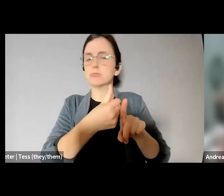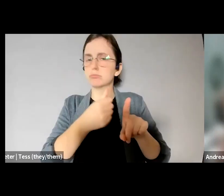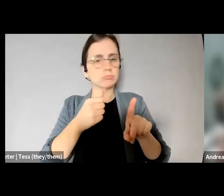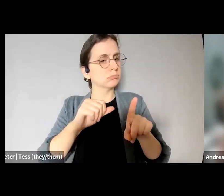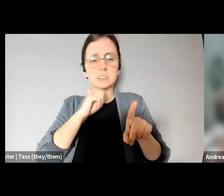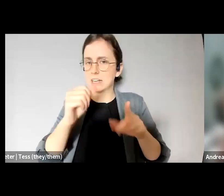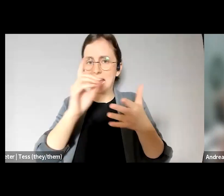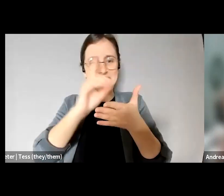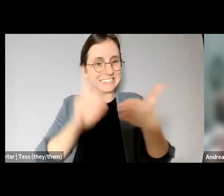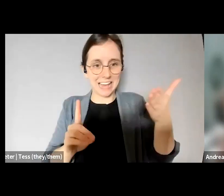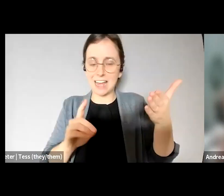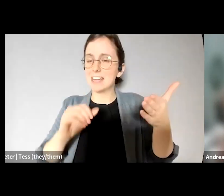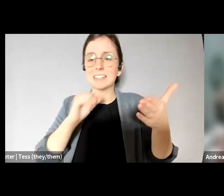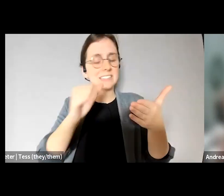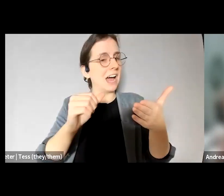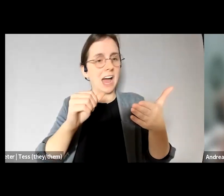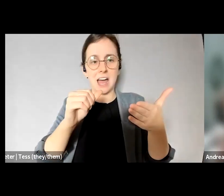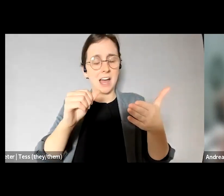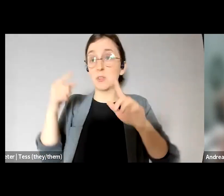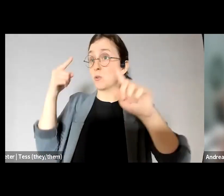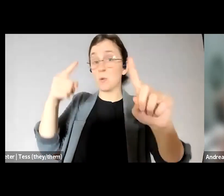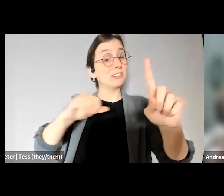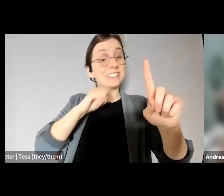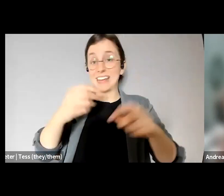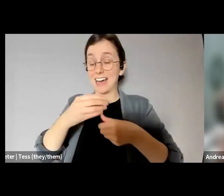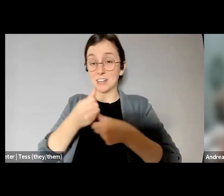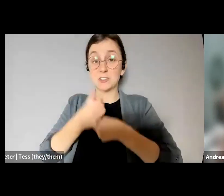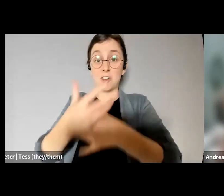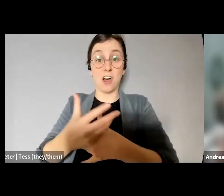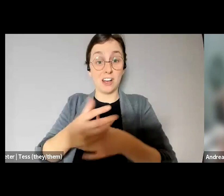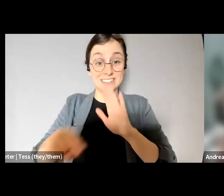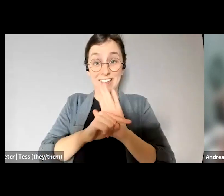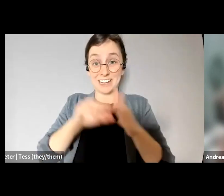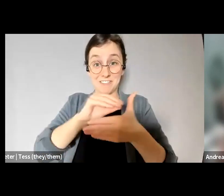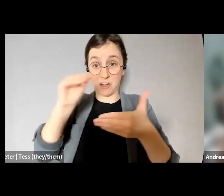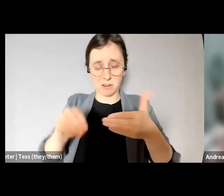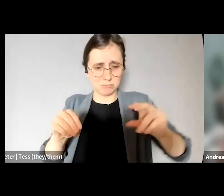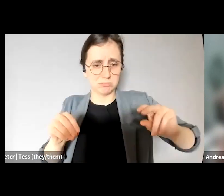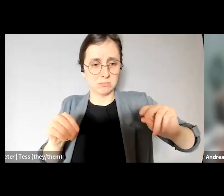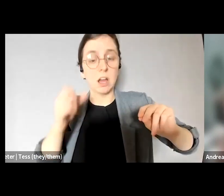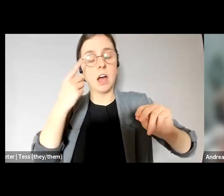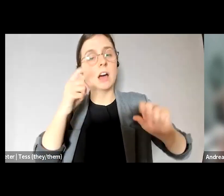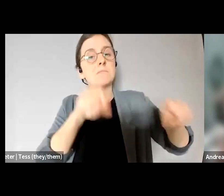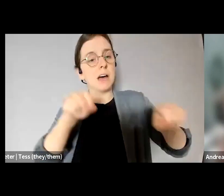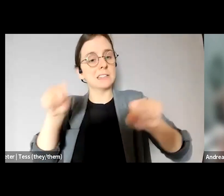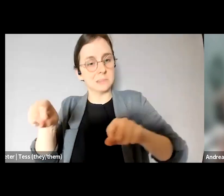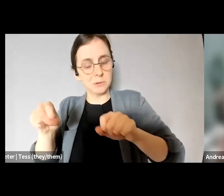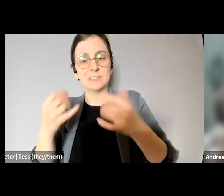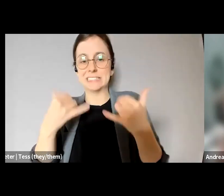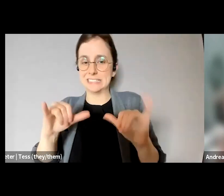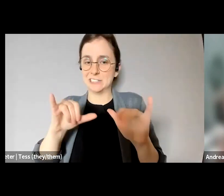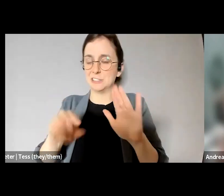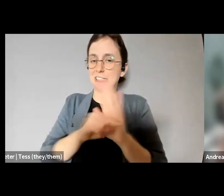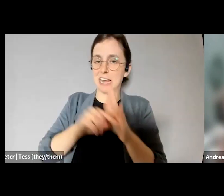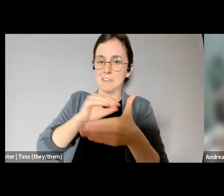and not meant to create these negative outcomes, it may be possible that in some instances these can arise, or even if it